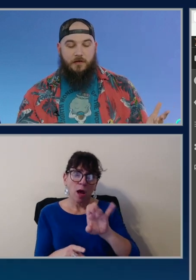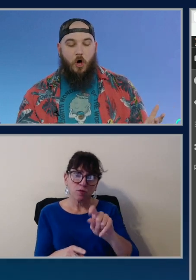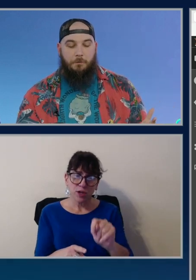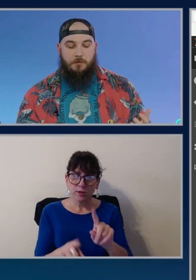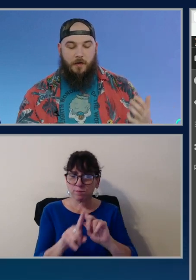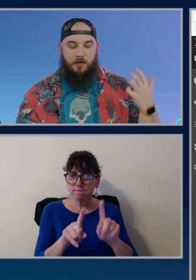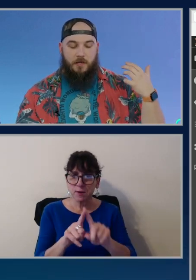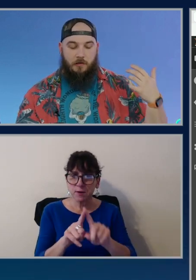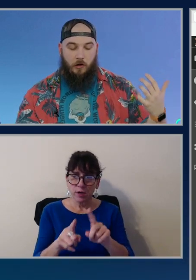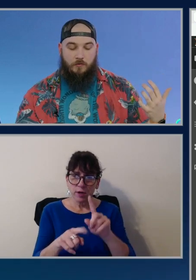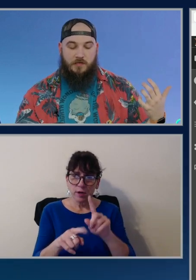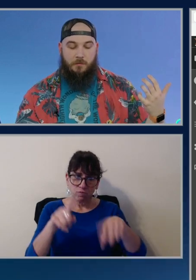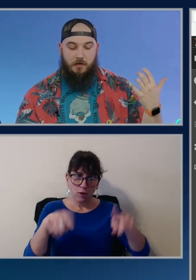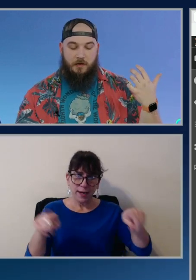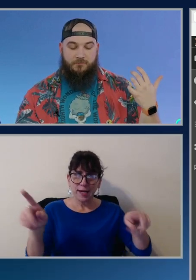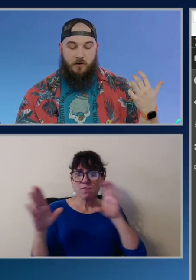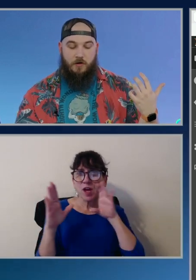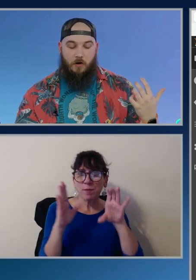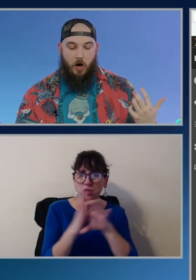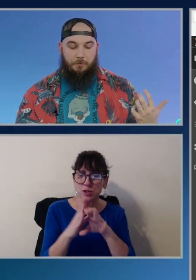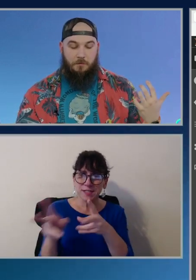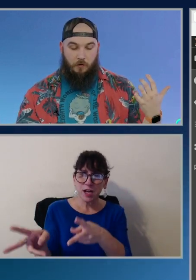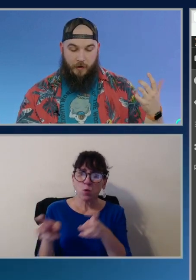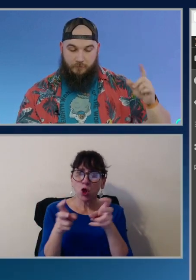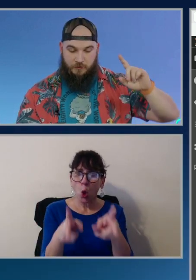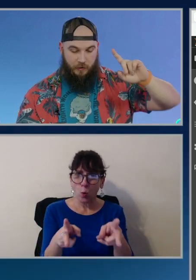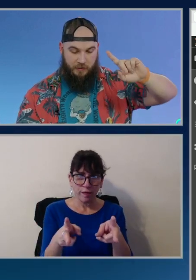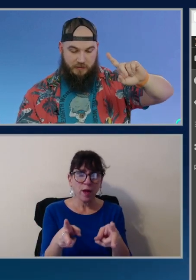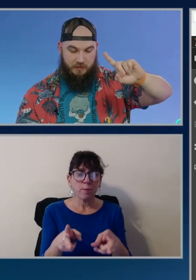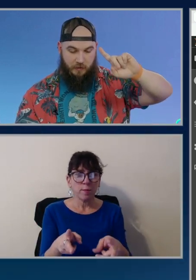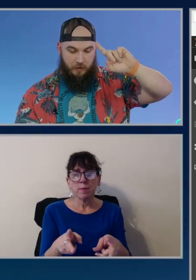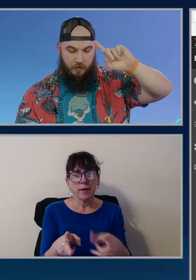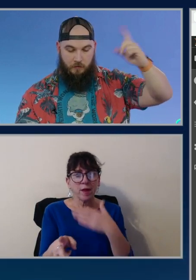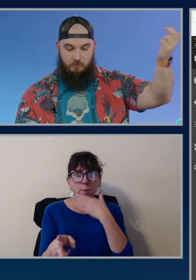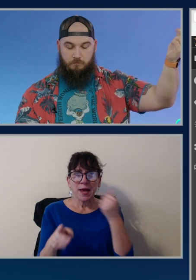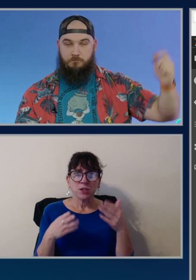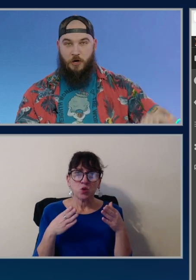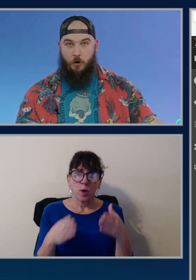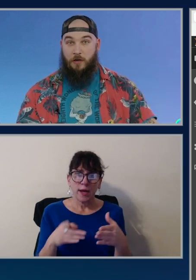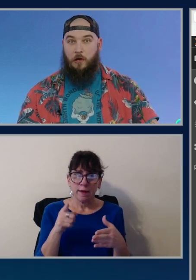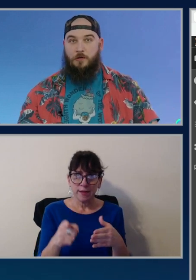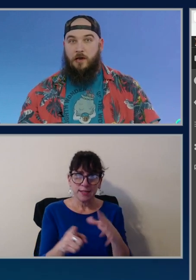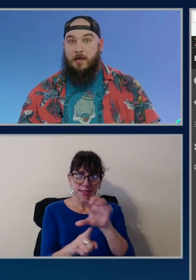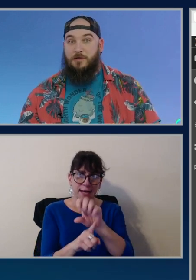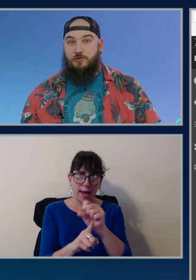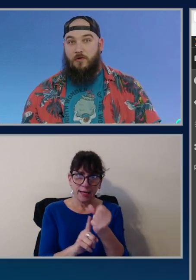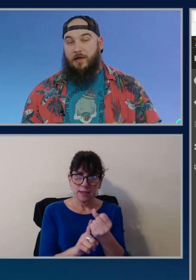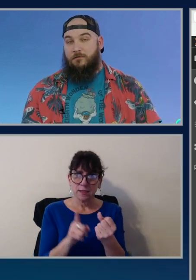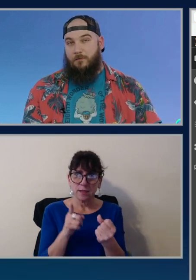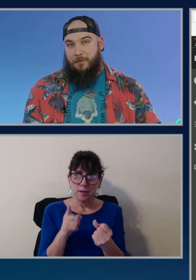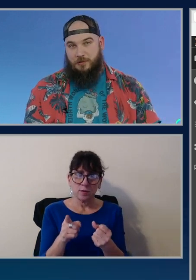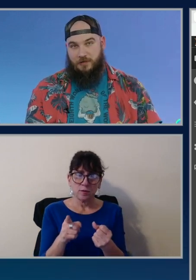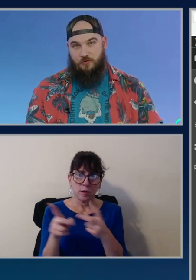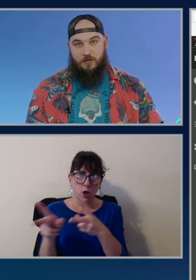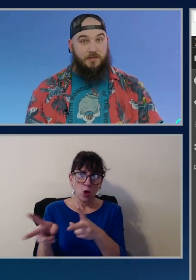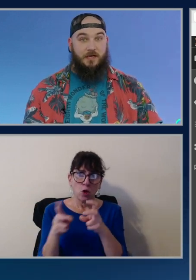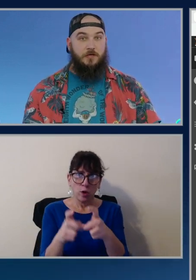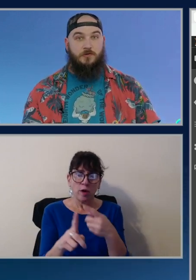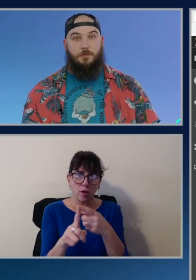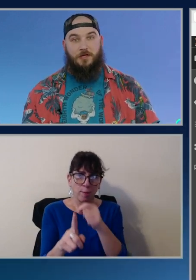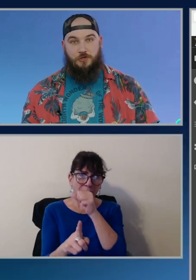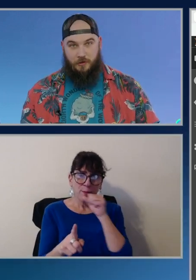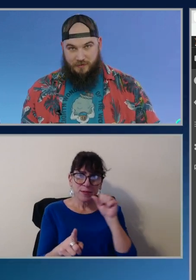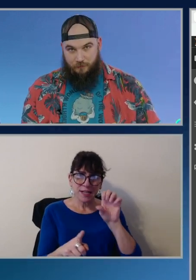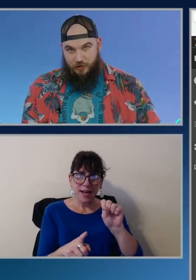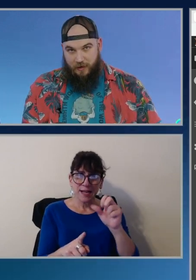and it loads them in a very optimal way. So like in this case, there you go. It loaded an image directly from Amazon S3 that it's going to